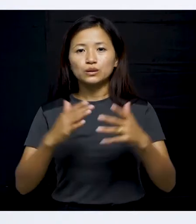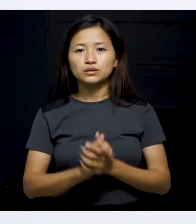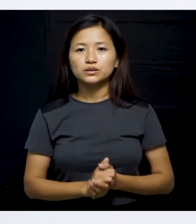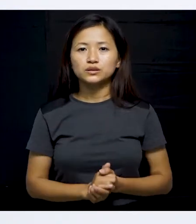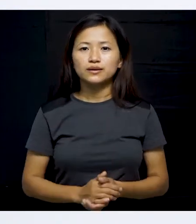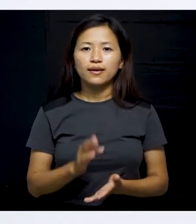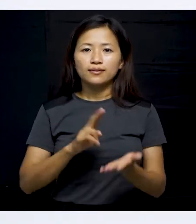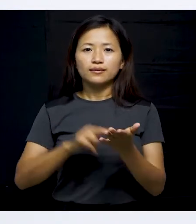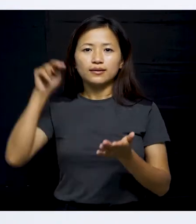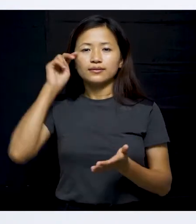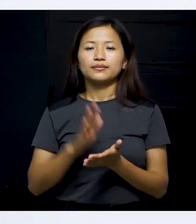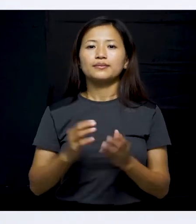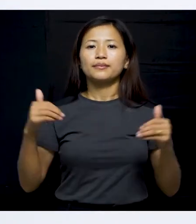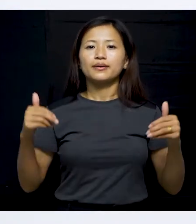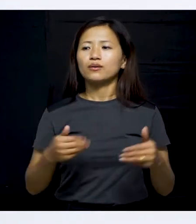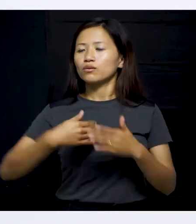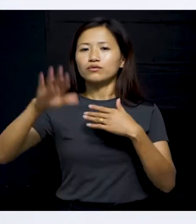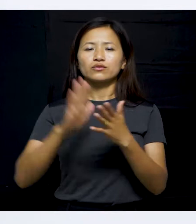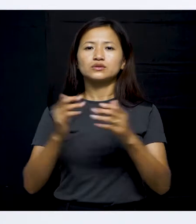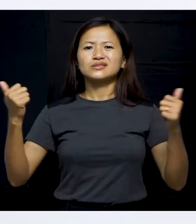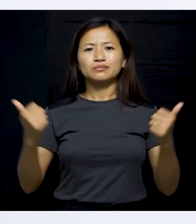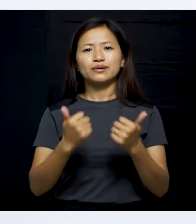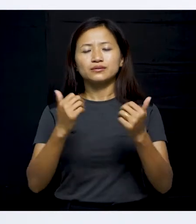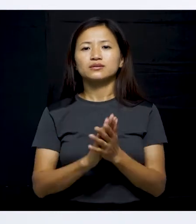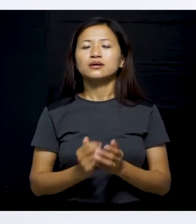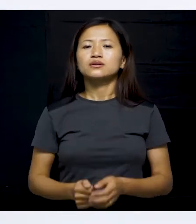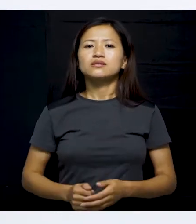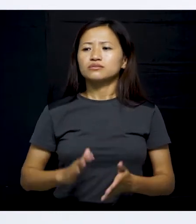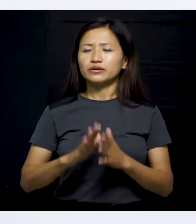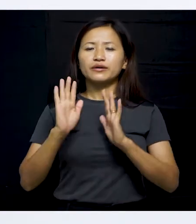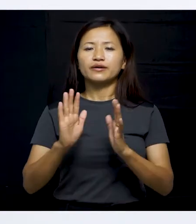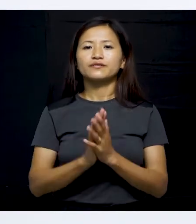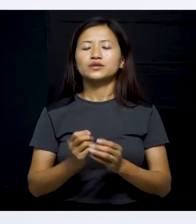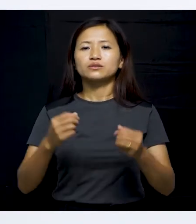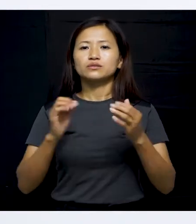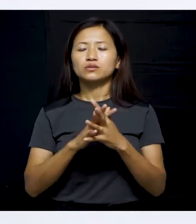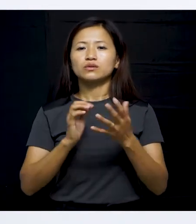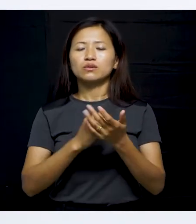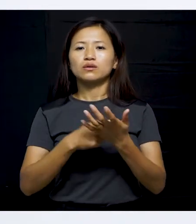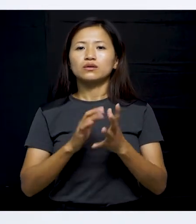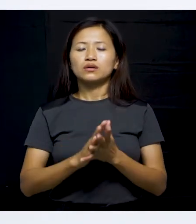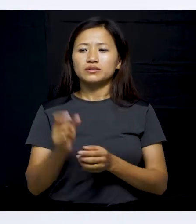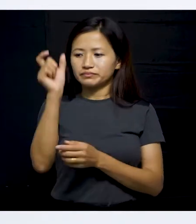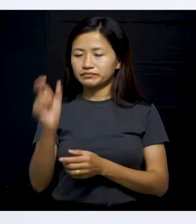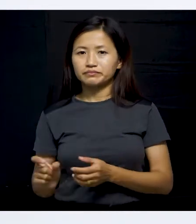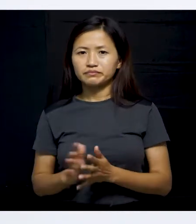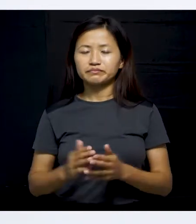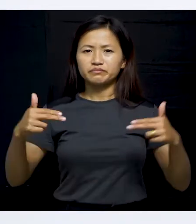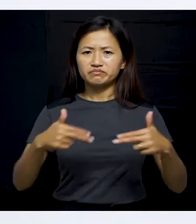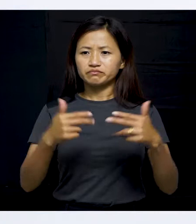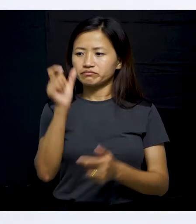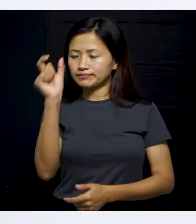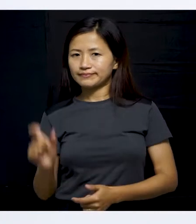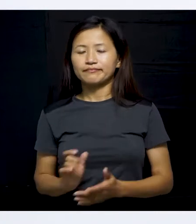Naga people, they also go for battle. They were warriors, right? So they were given all the skills and techniques